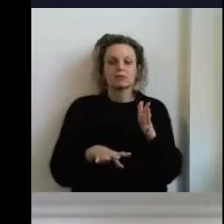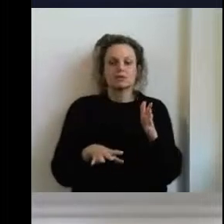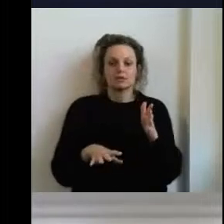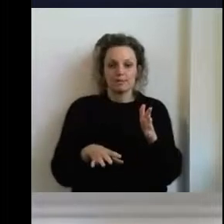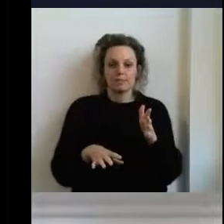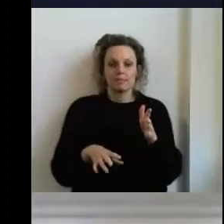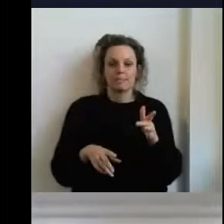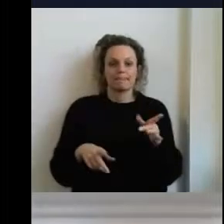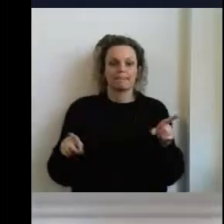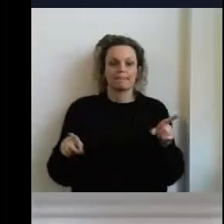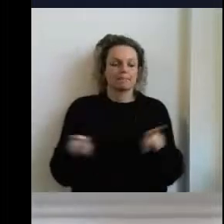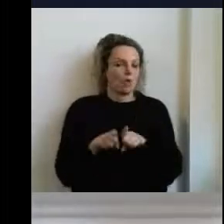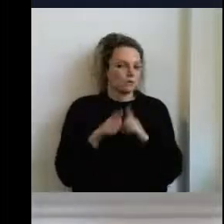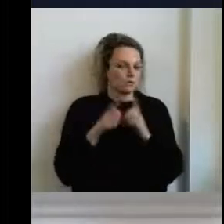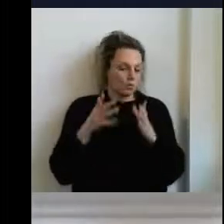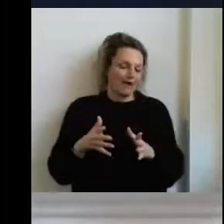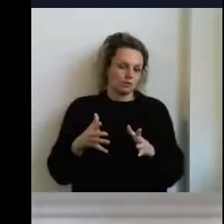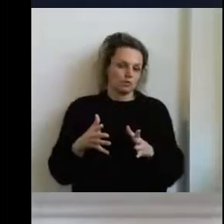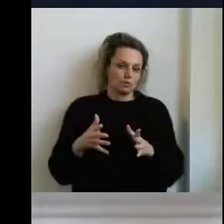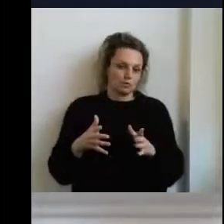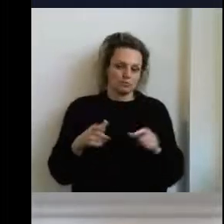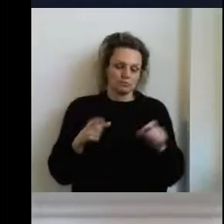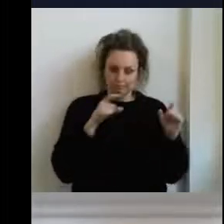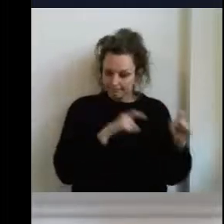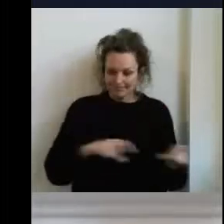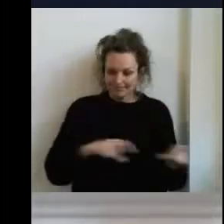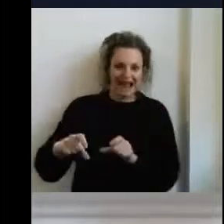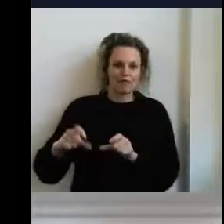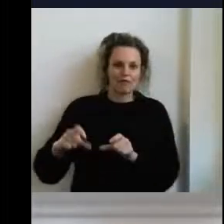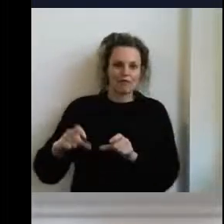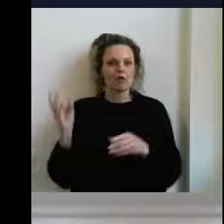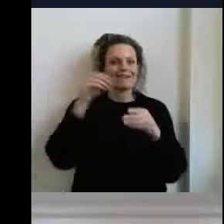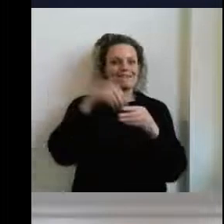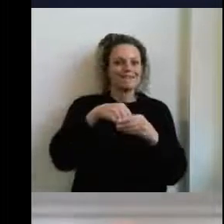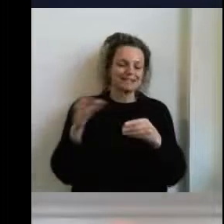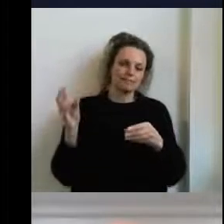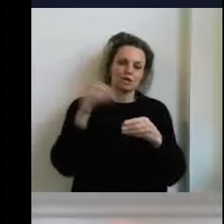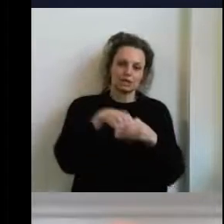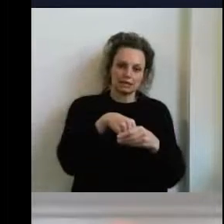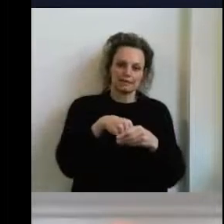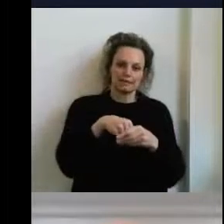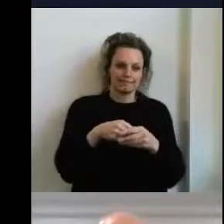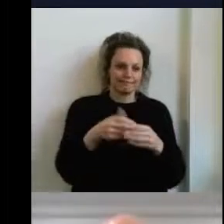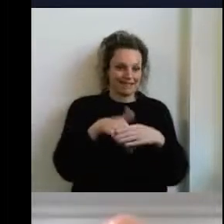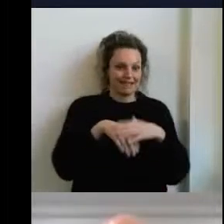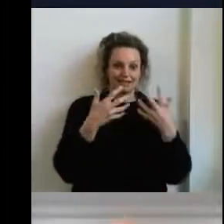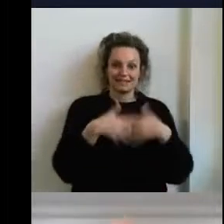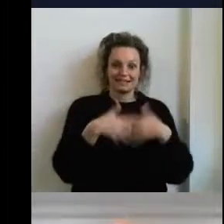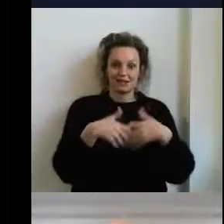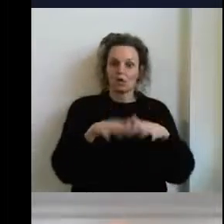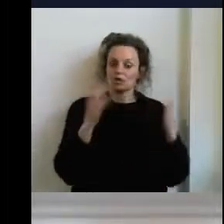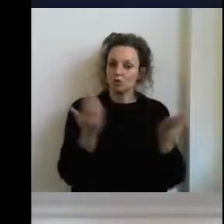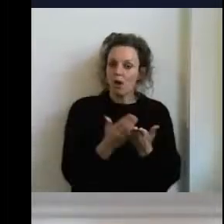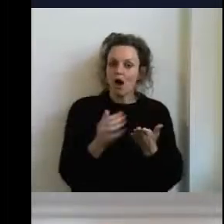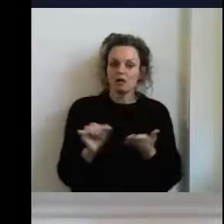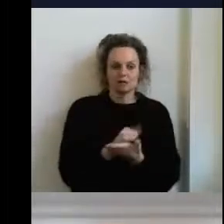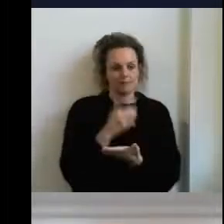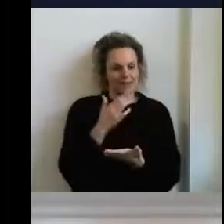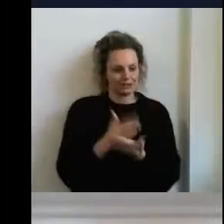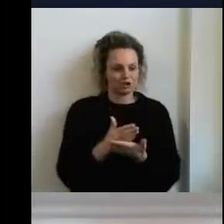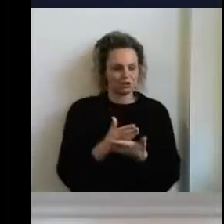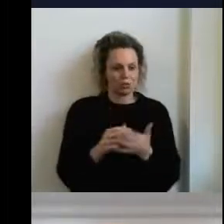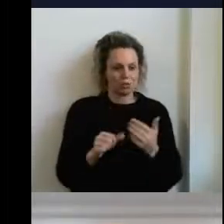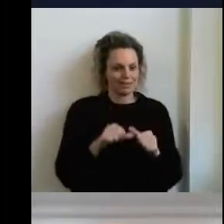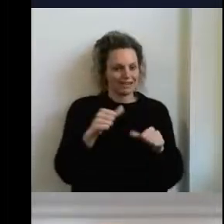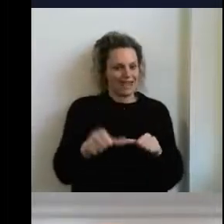to keep up the investment in the assistive technology world to make sure that the next big thing comes from the assistive technology